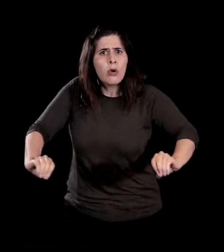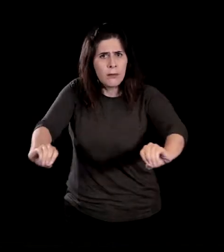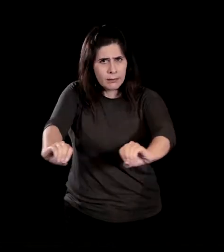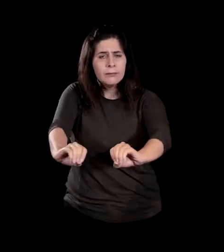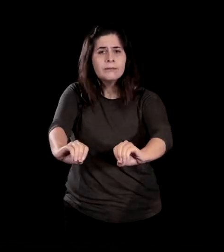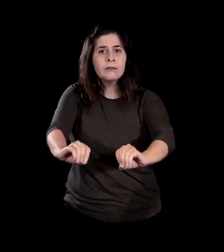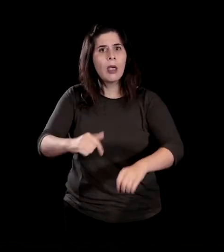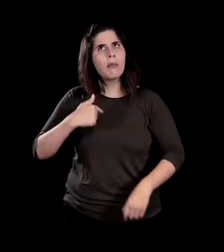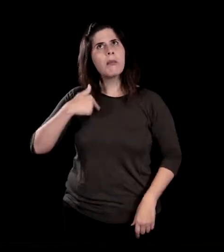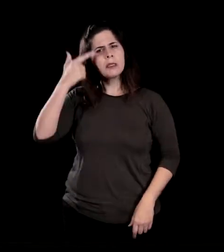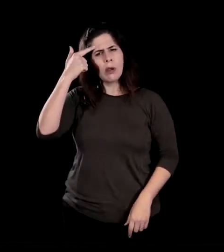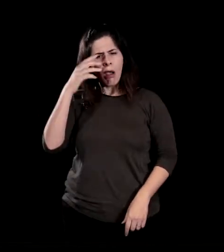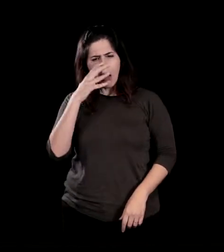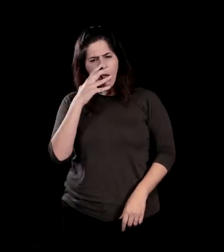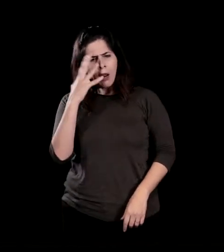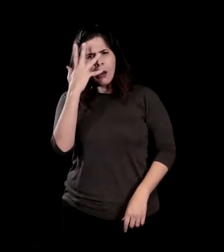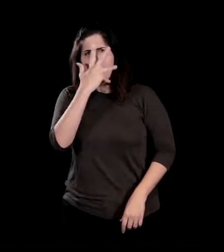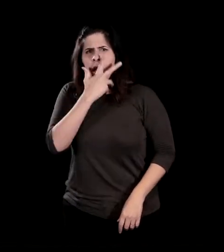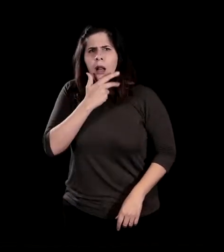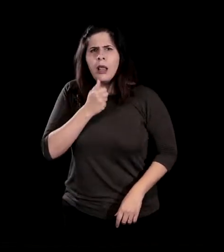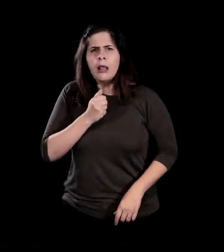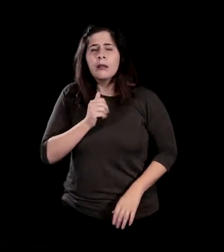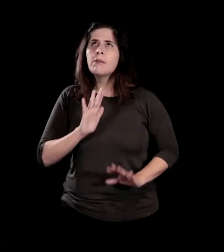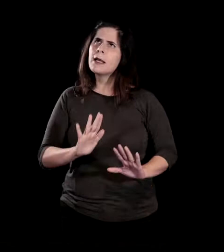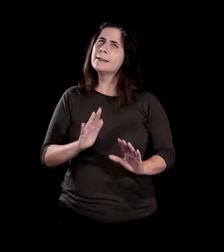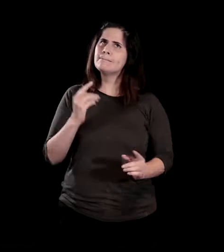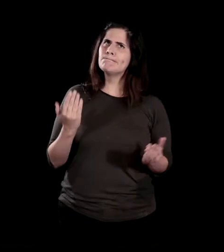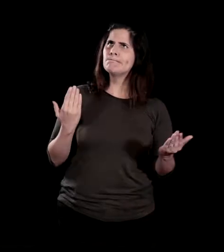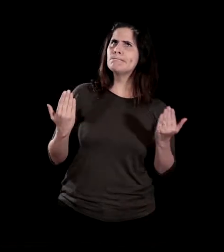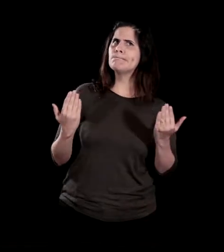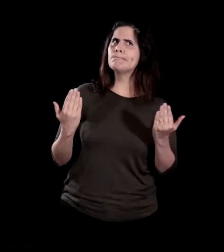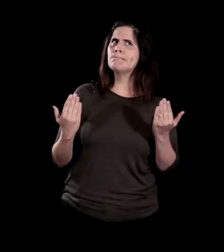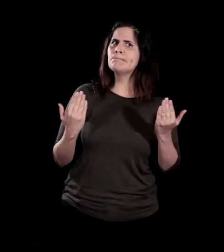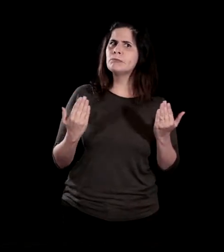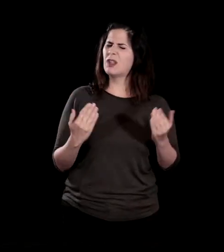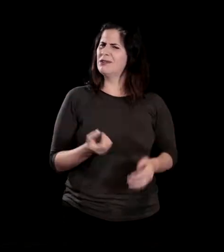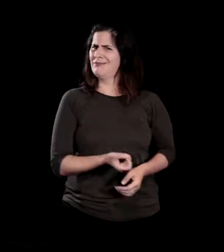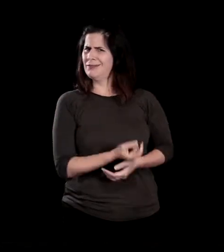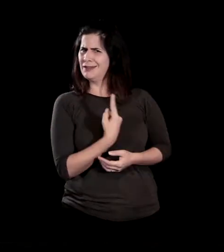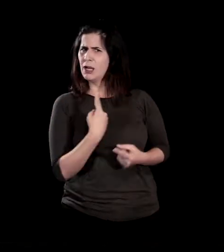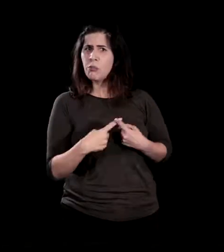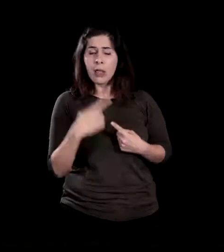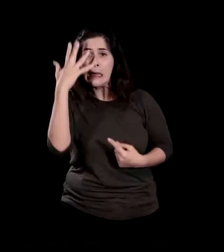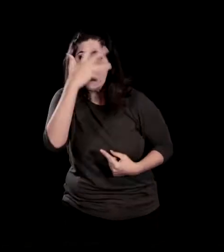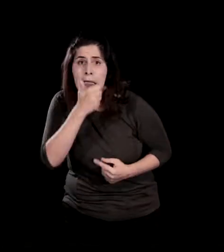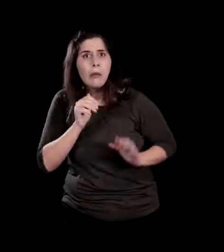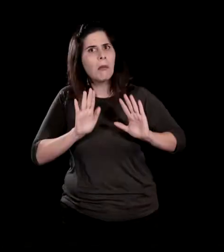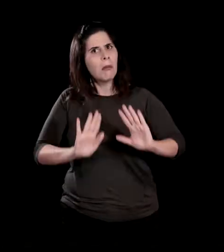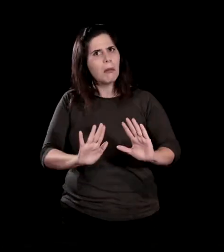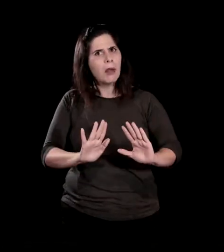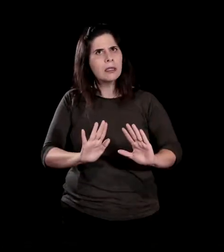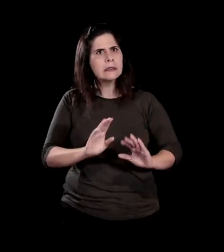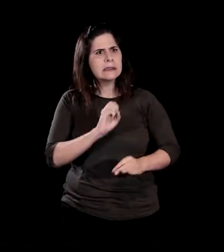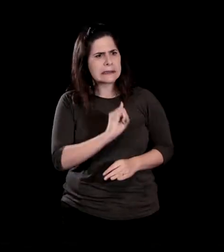nothing around, and I thought, wow, it's so beautiful. And I was questioning myself about, it's strange that it's so beautiful,